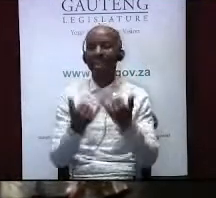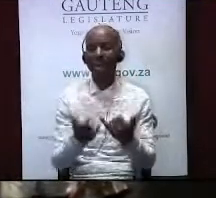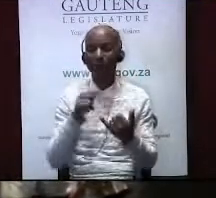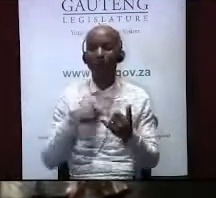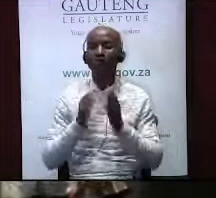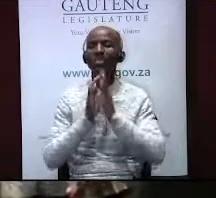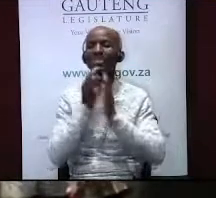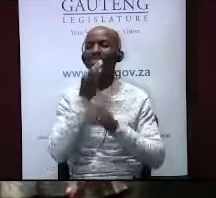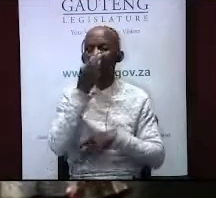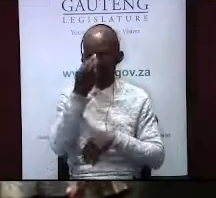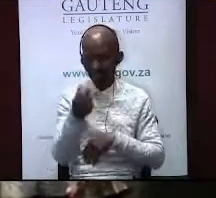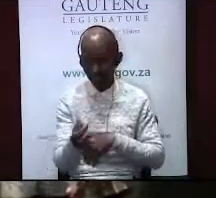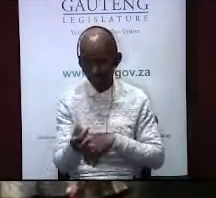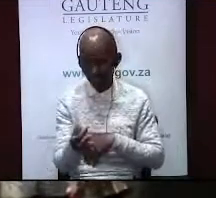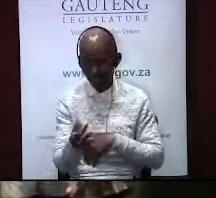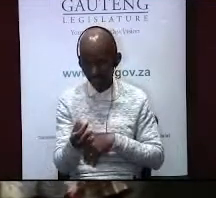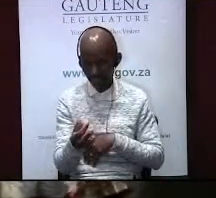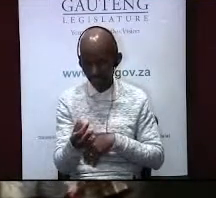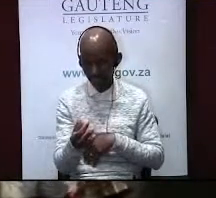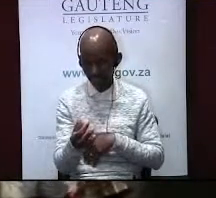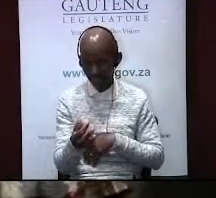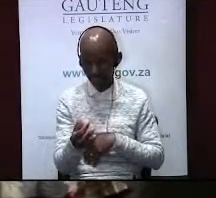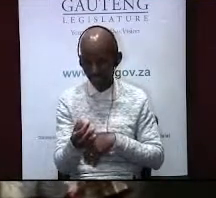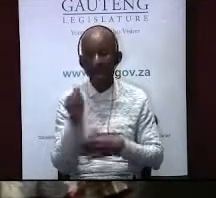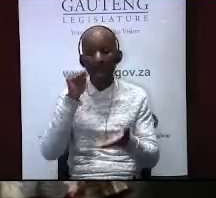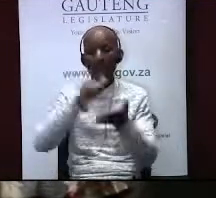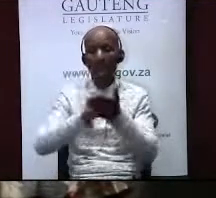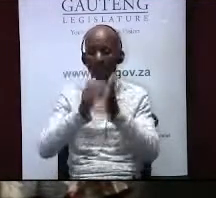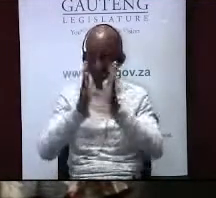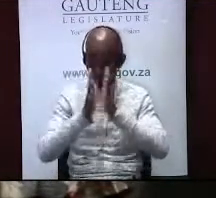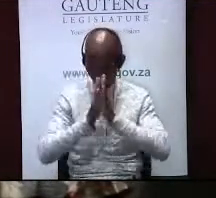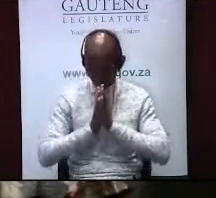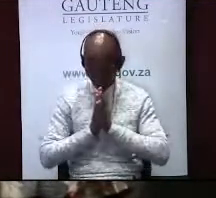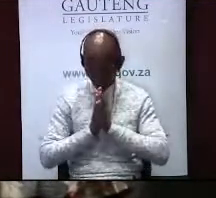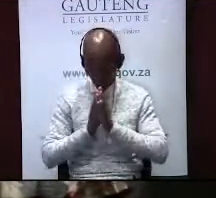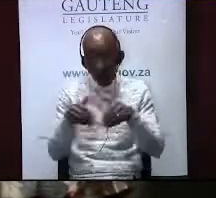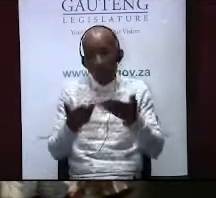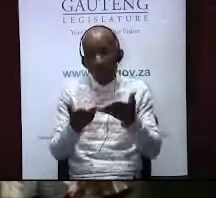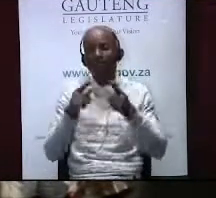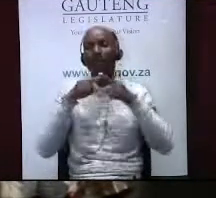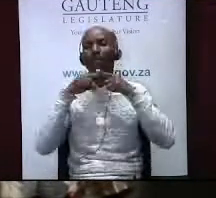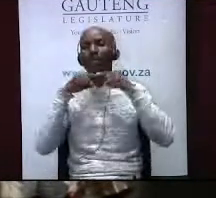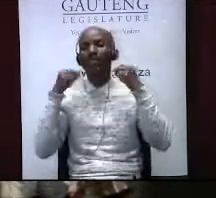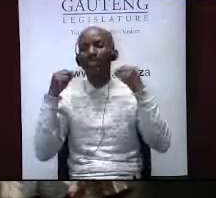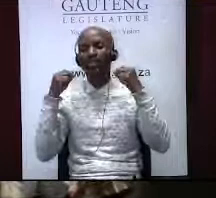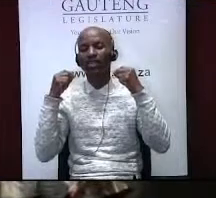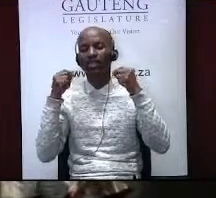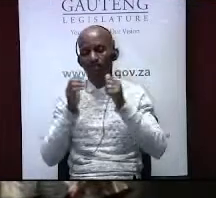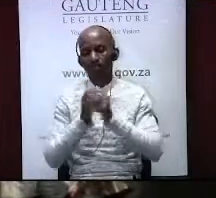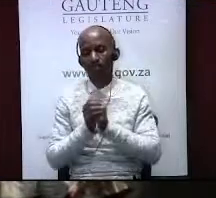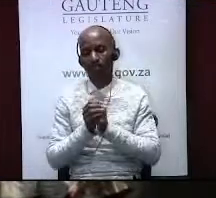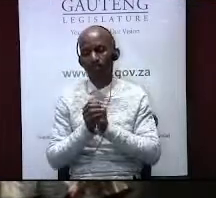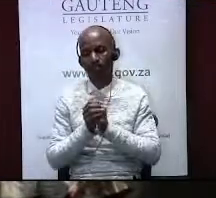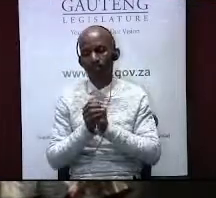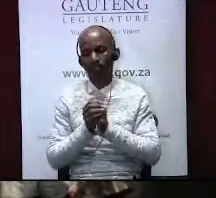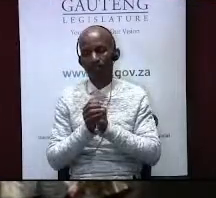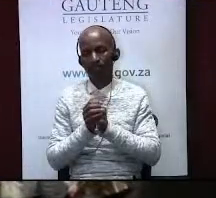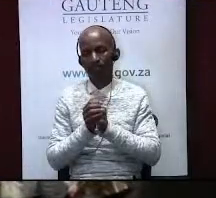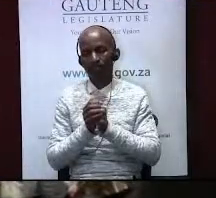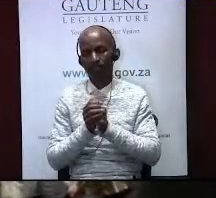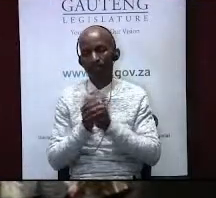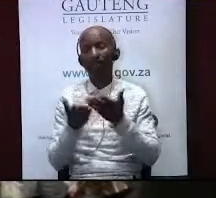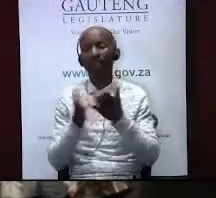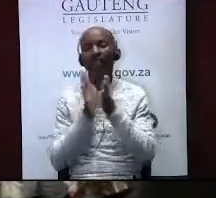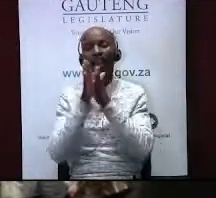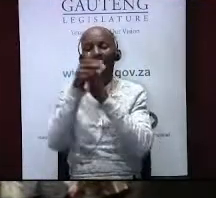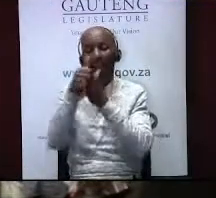we are saying is that let the church or the pastors be the